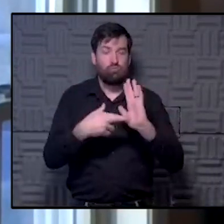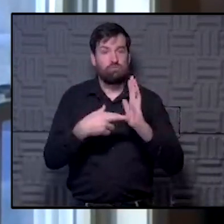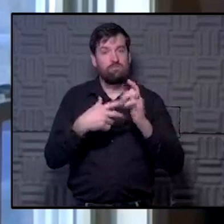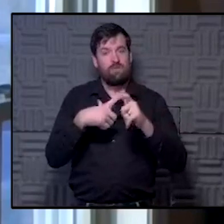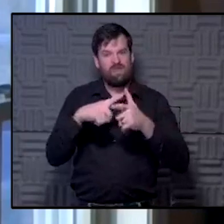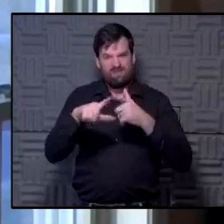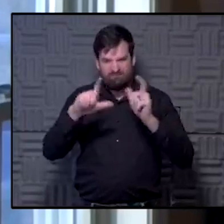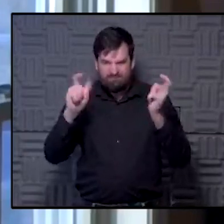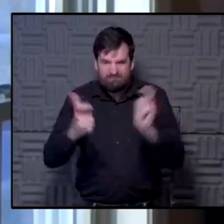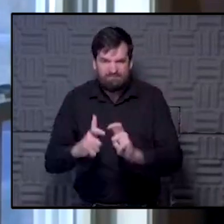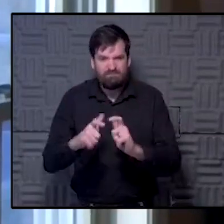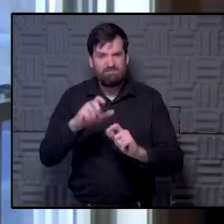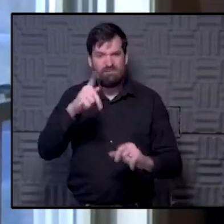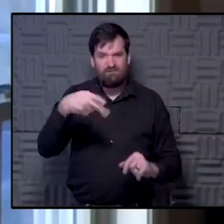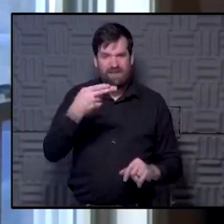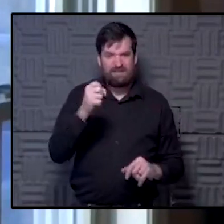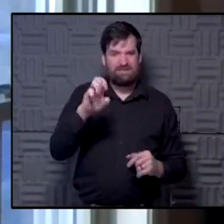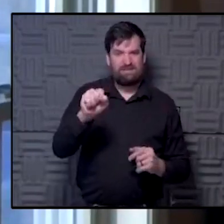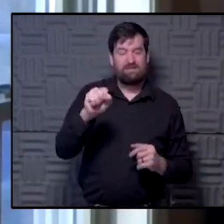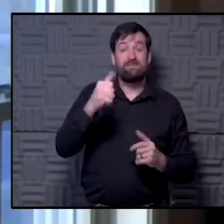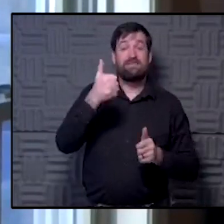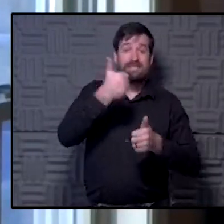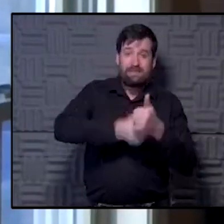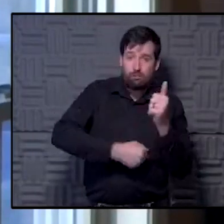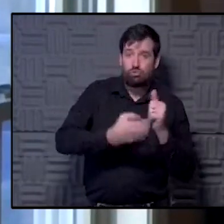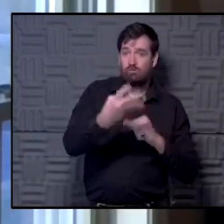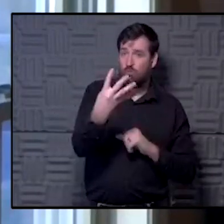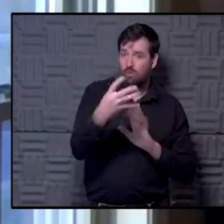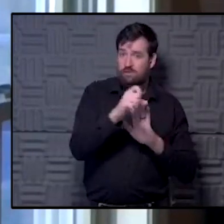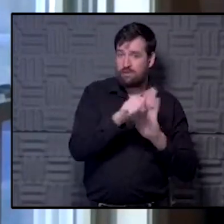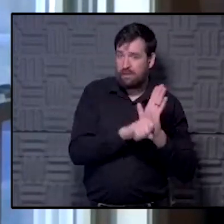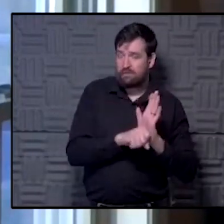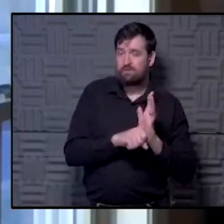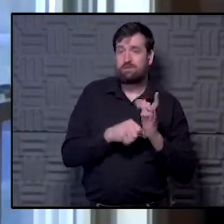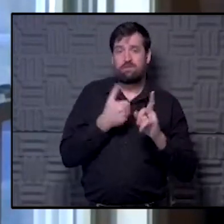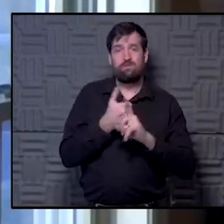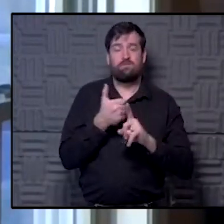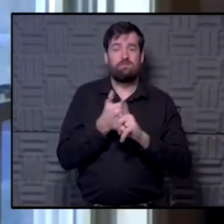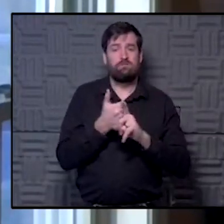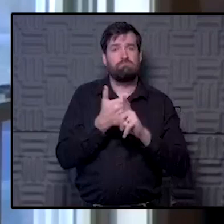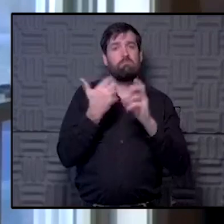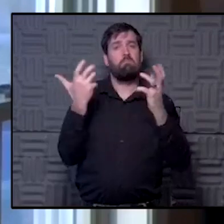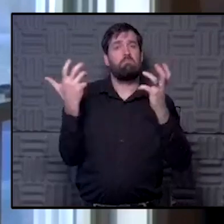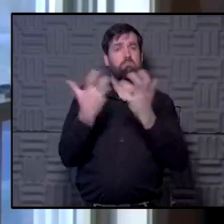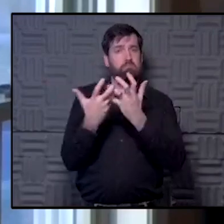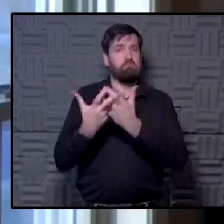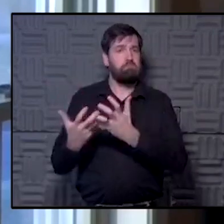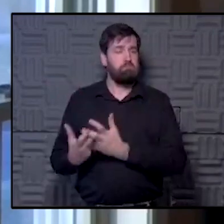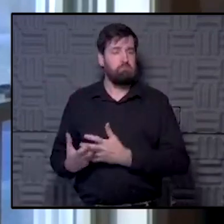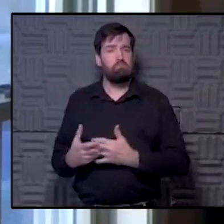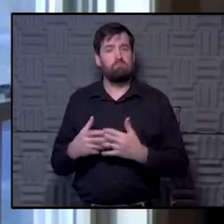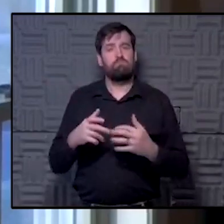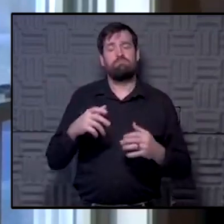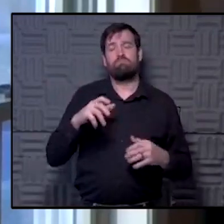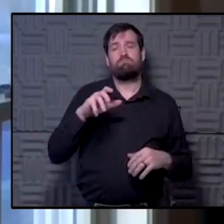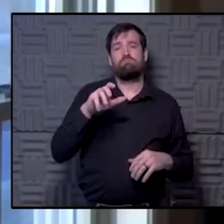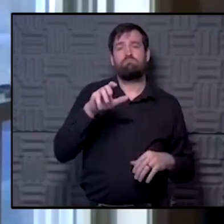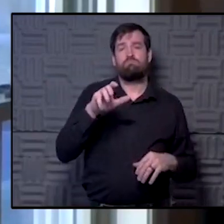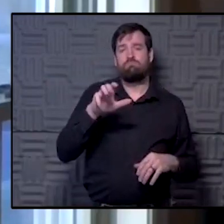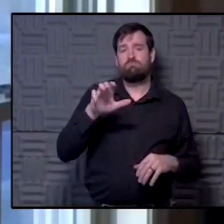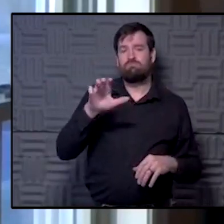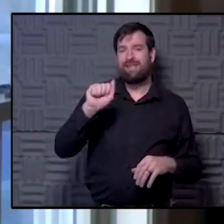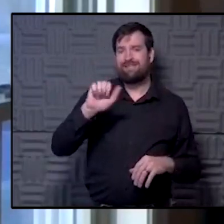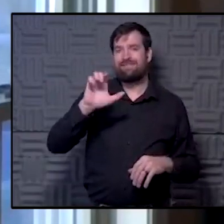their phases. And each of the 4 states that I work with largely aligns with the Advisory Committee on Immunization Practices,